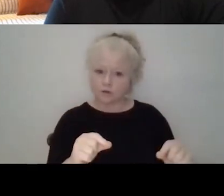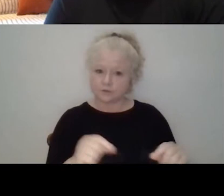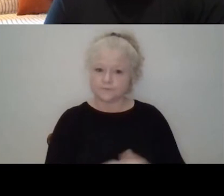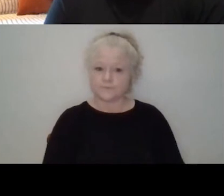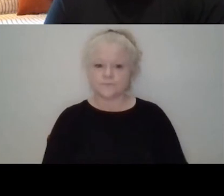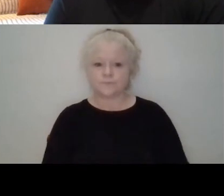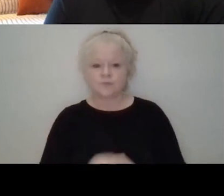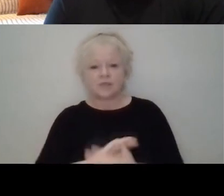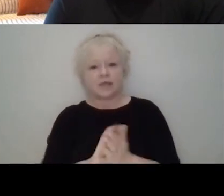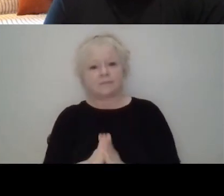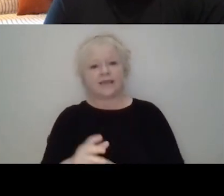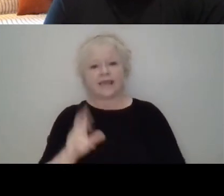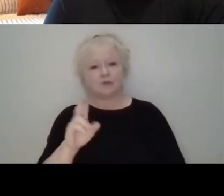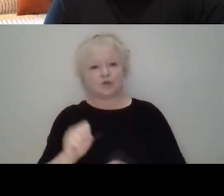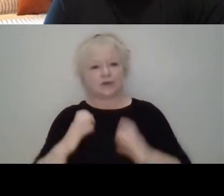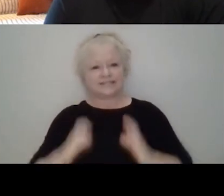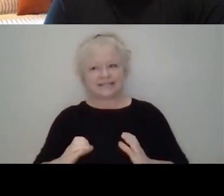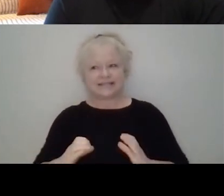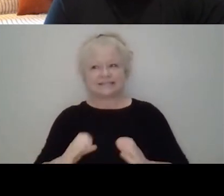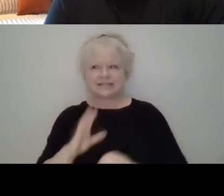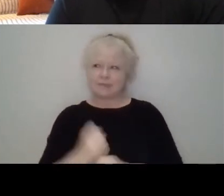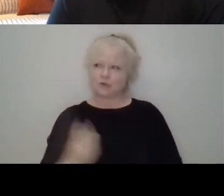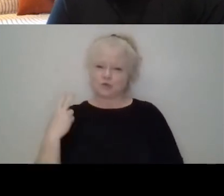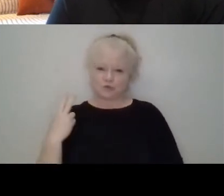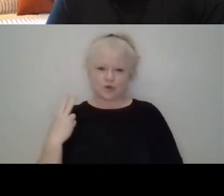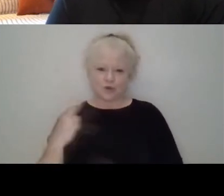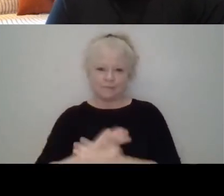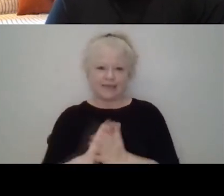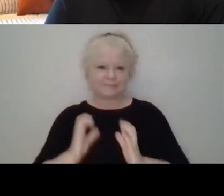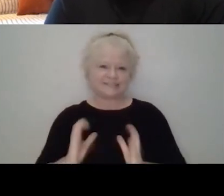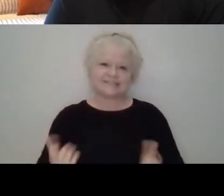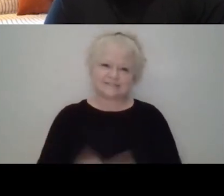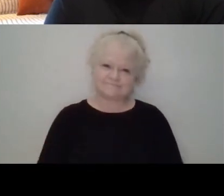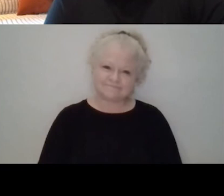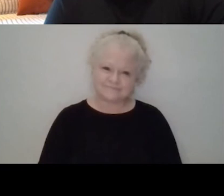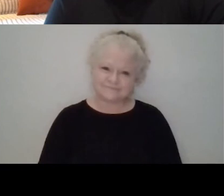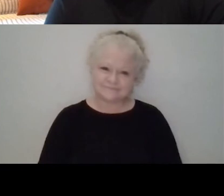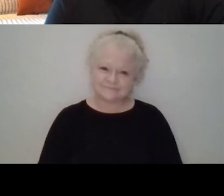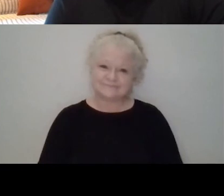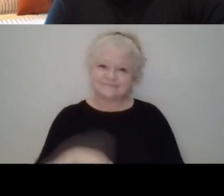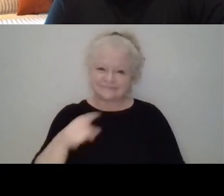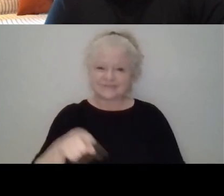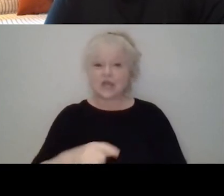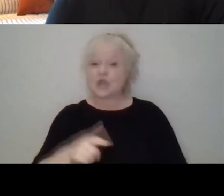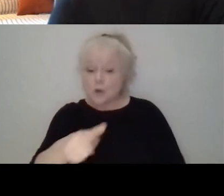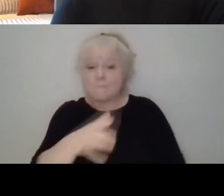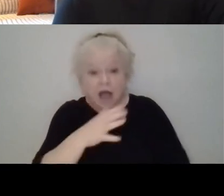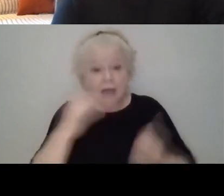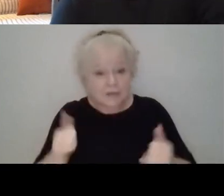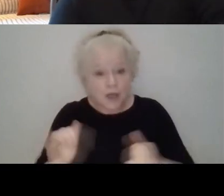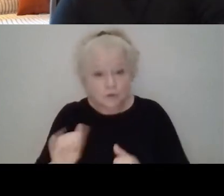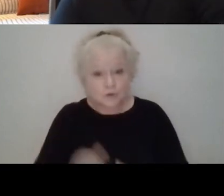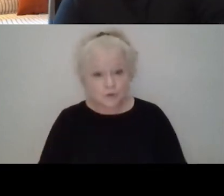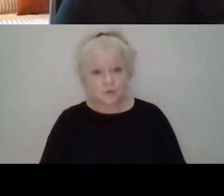became a citizen not long ago, like 2 years ago, I became a citizen too. She also became a mom. We're doing